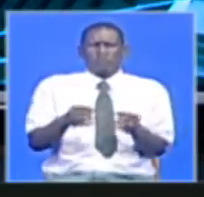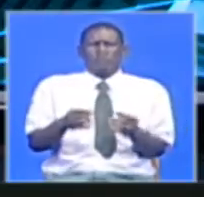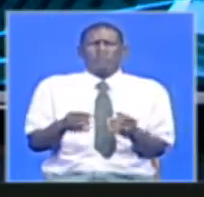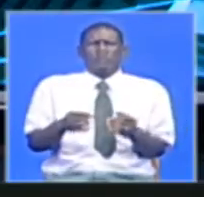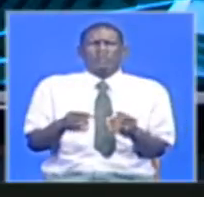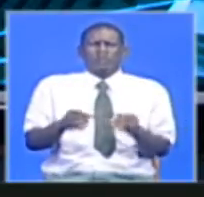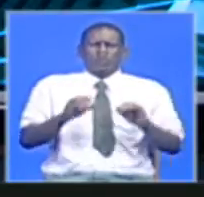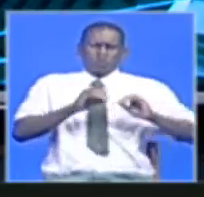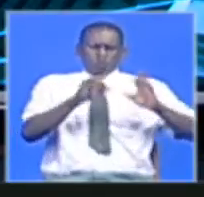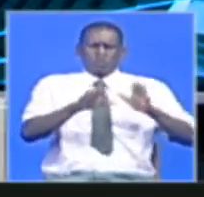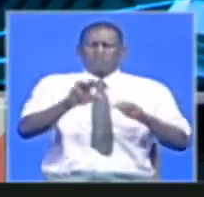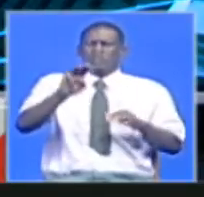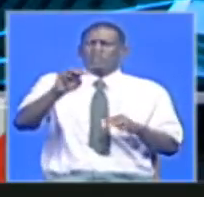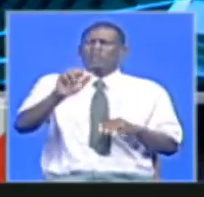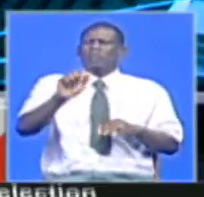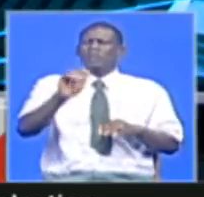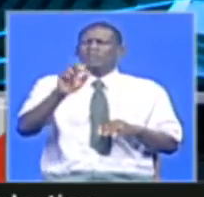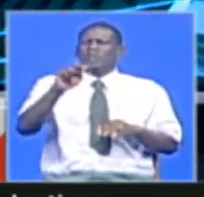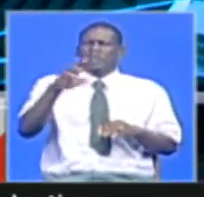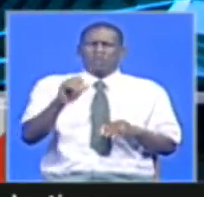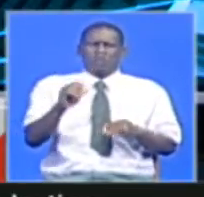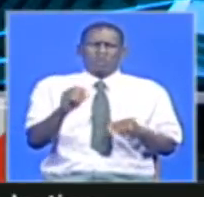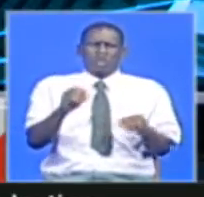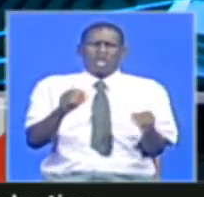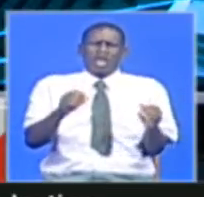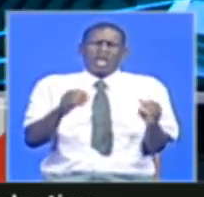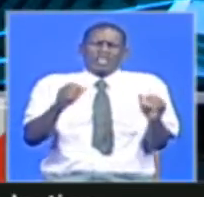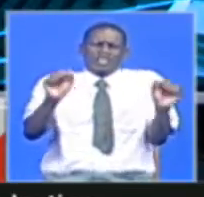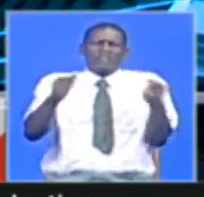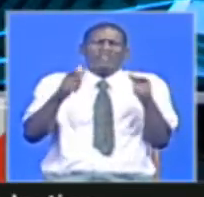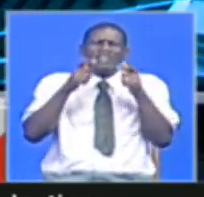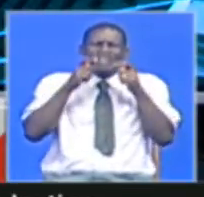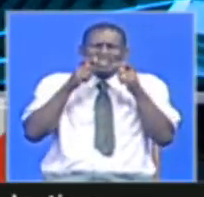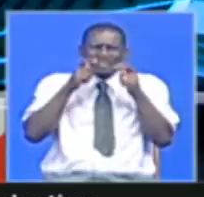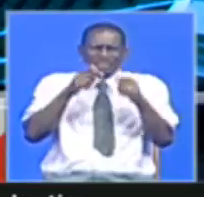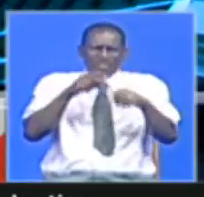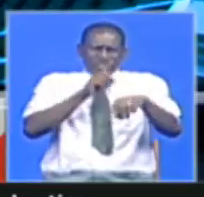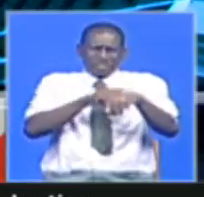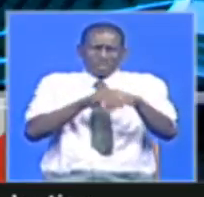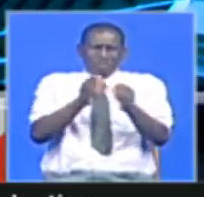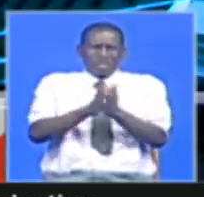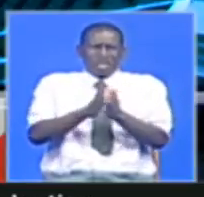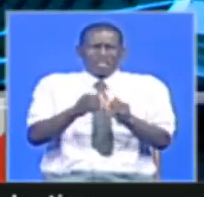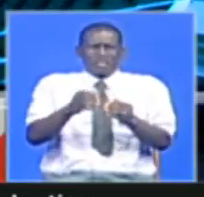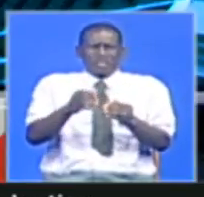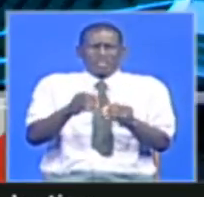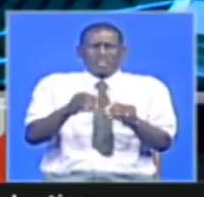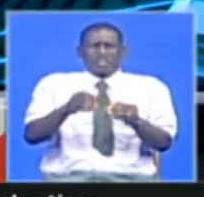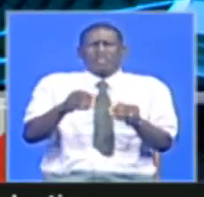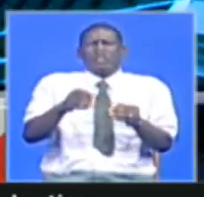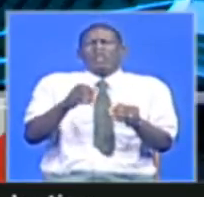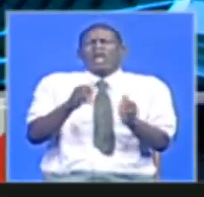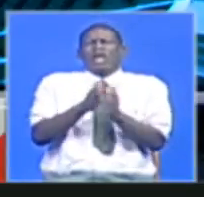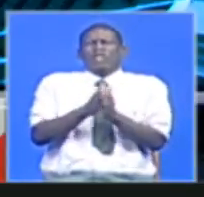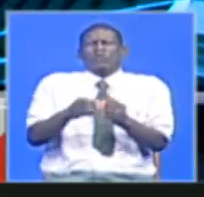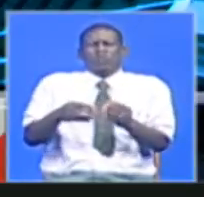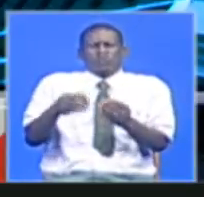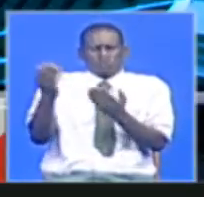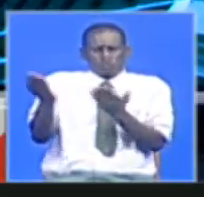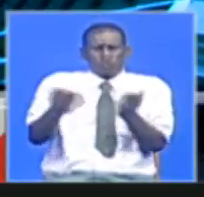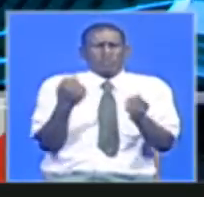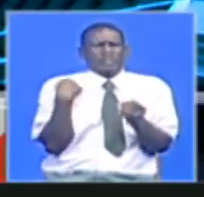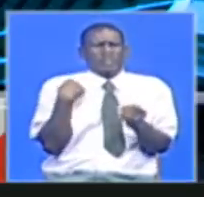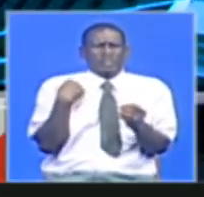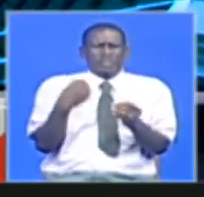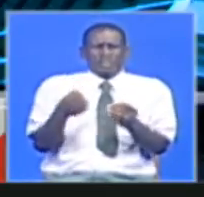veteran coach Robert Matano was hired to salvage Tusker's staggering season and unveiled just yesterday. His return to the club started